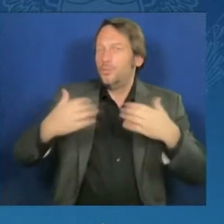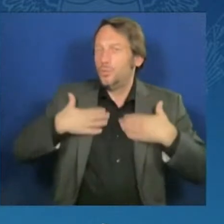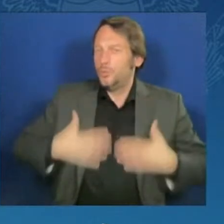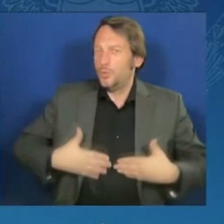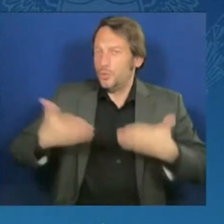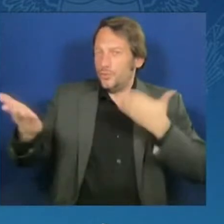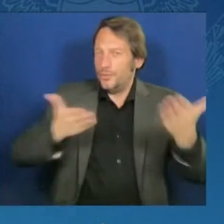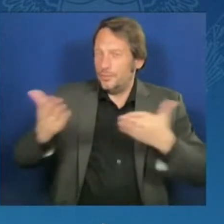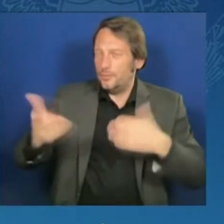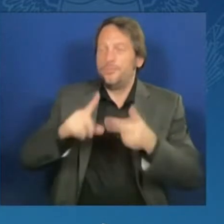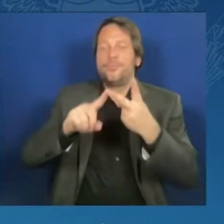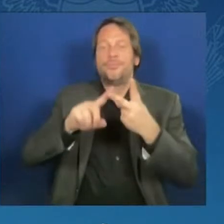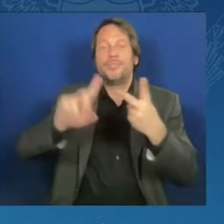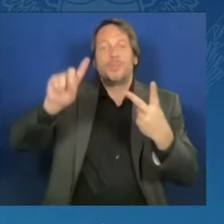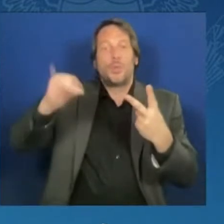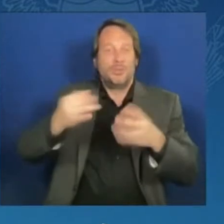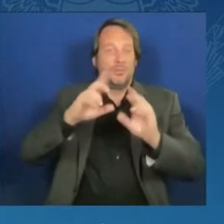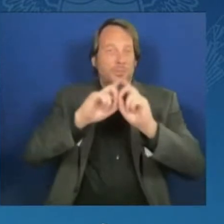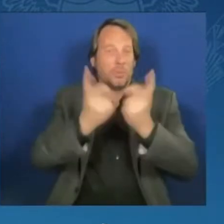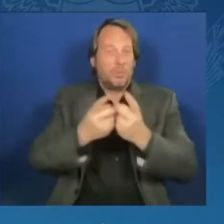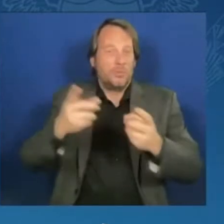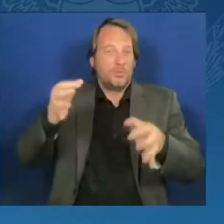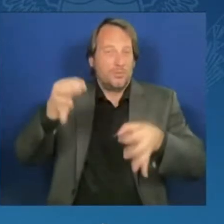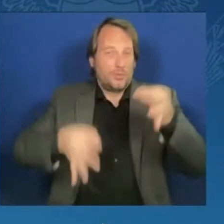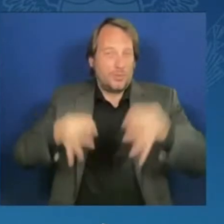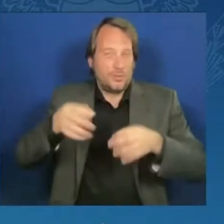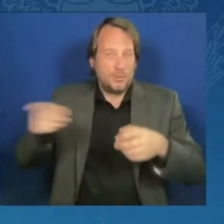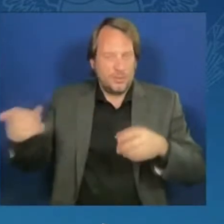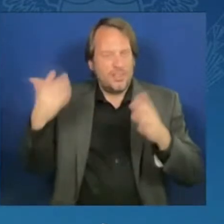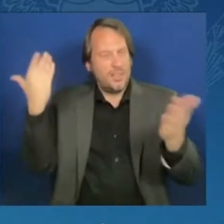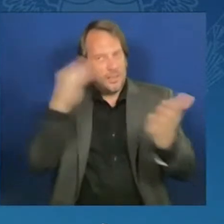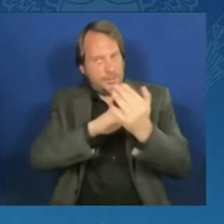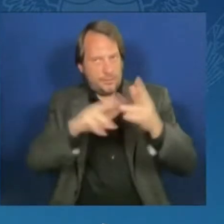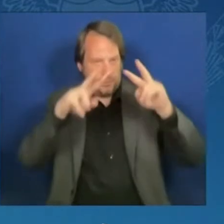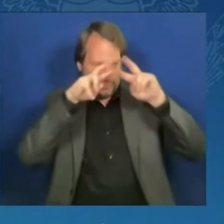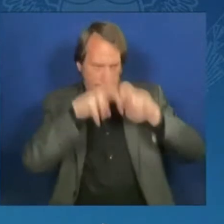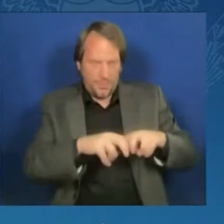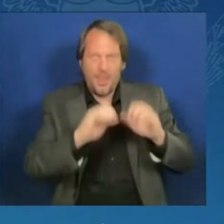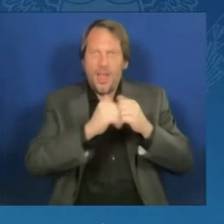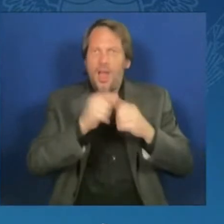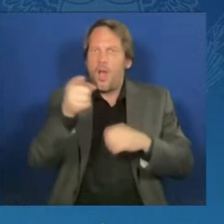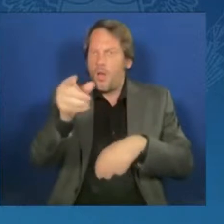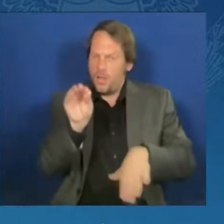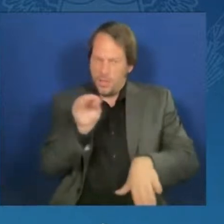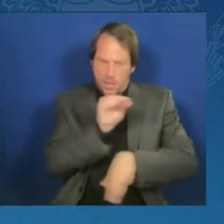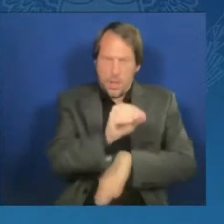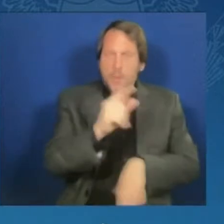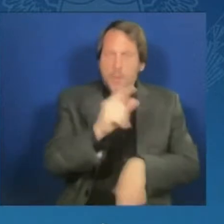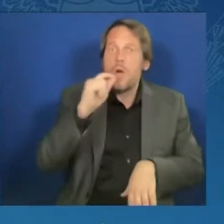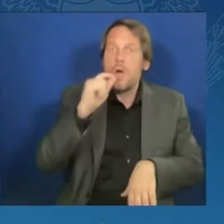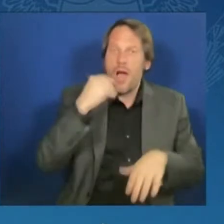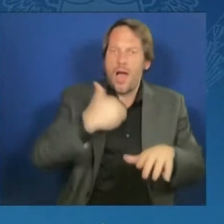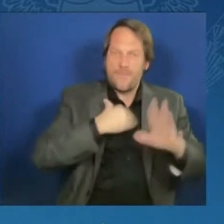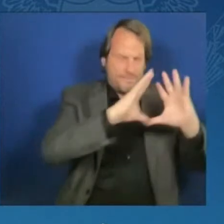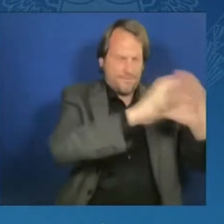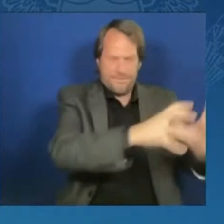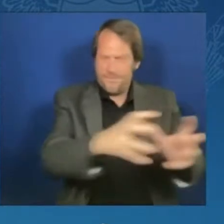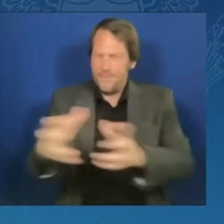schedule. And I cannot emphasize enough that they need to get to it as quickly as